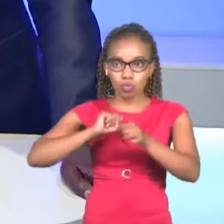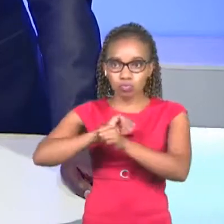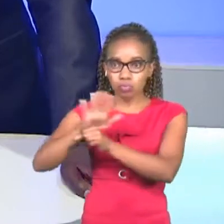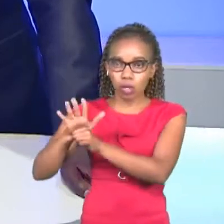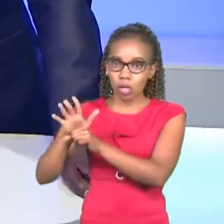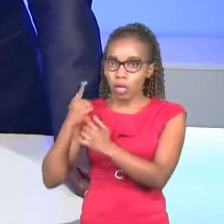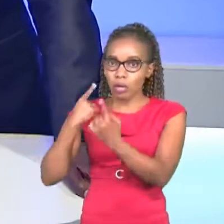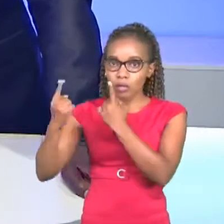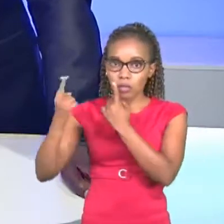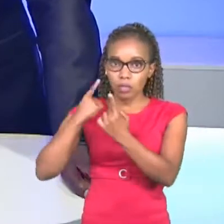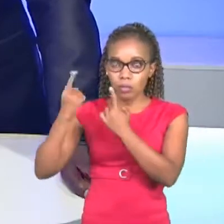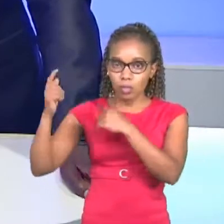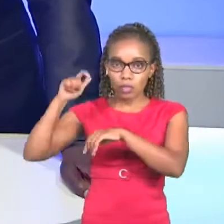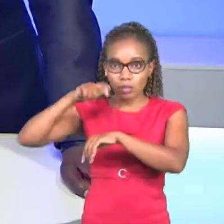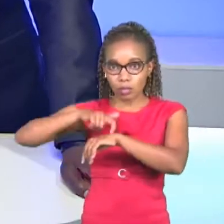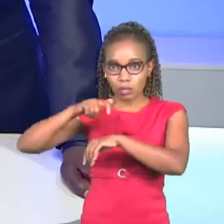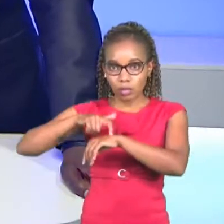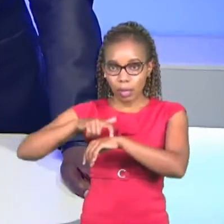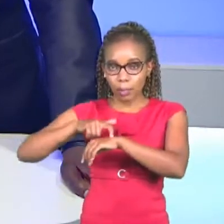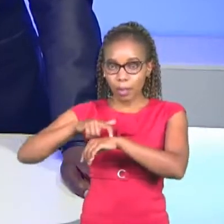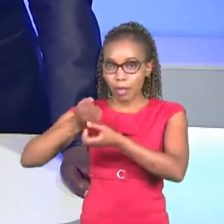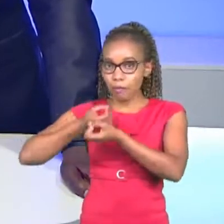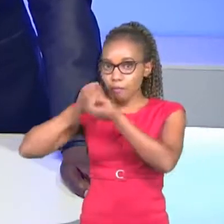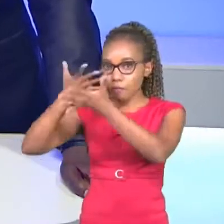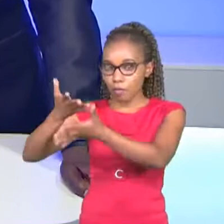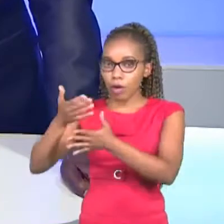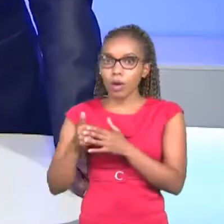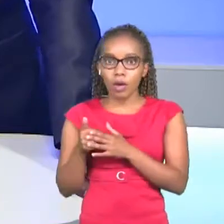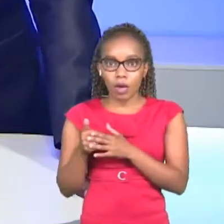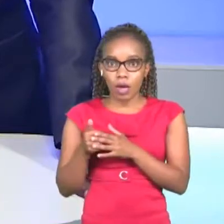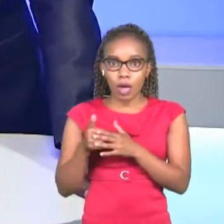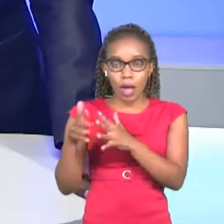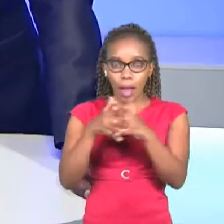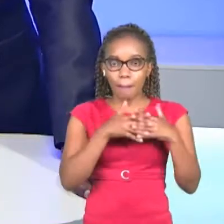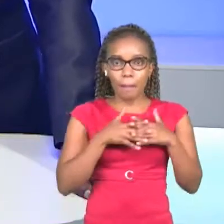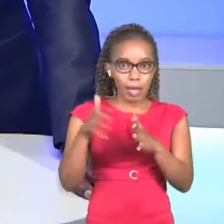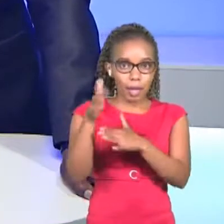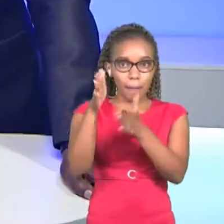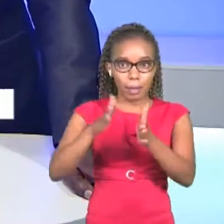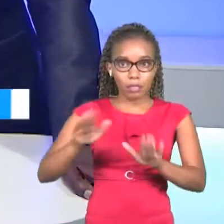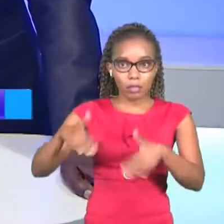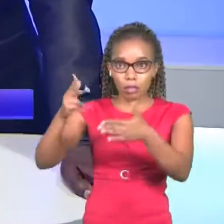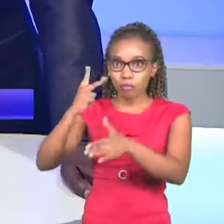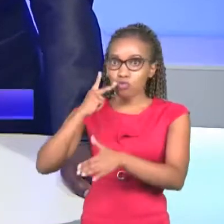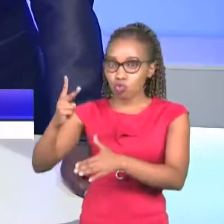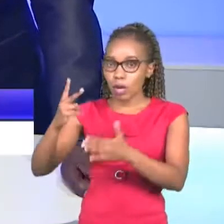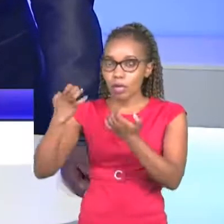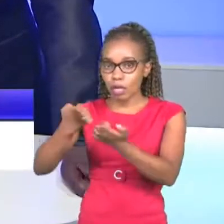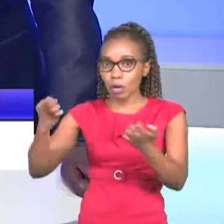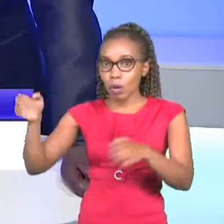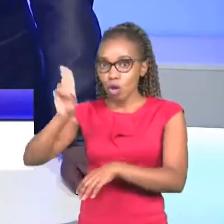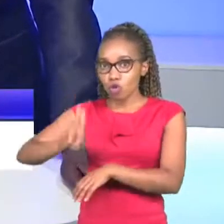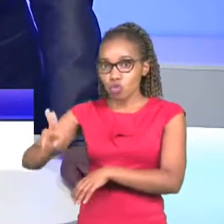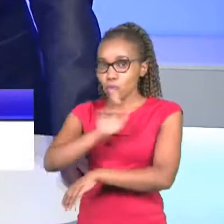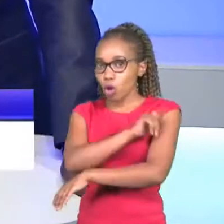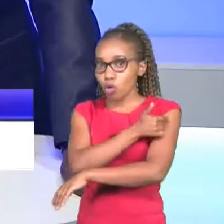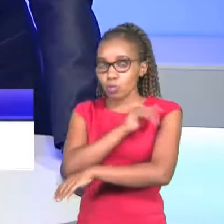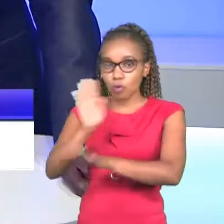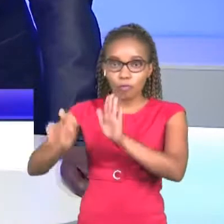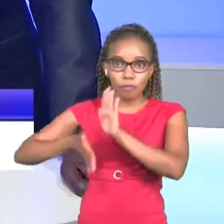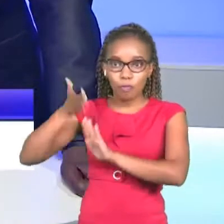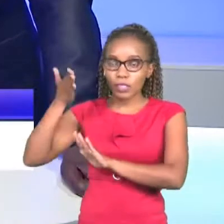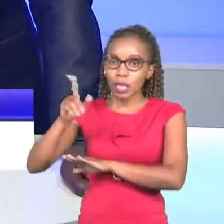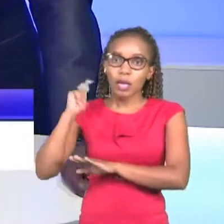Speaking during the daily corona briefing, US Ambassador Kael Makata issued 200 ventilators to be used by the needy hospitals immediately as